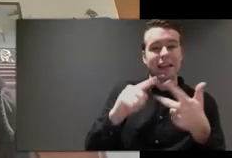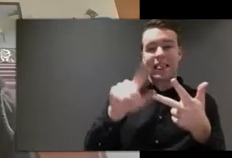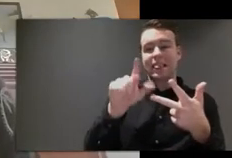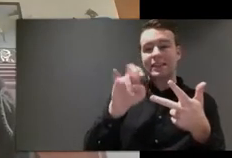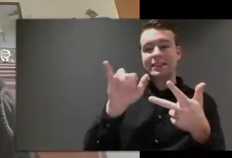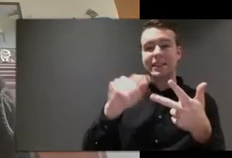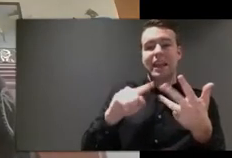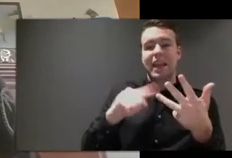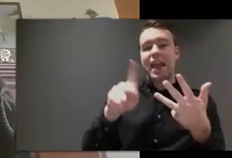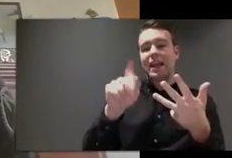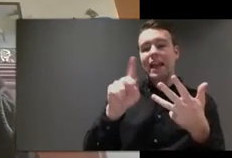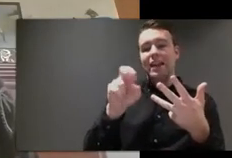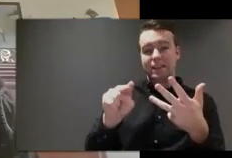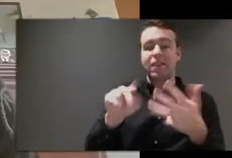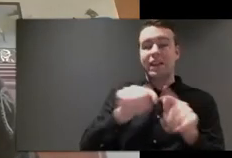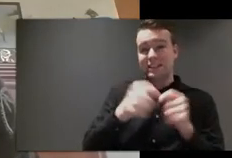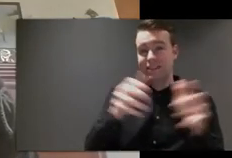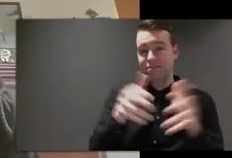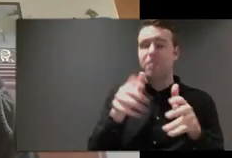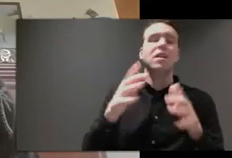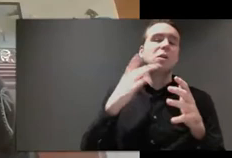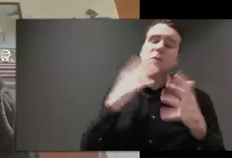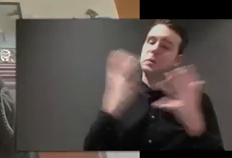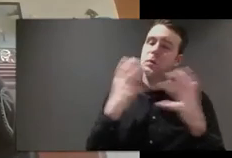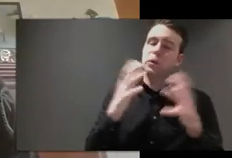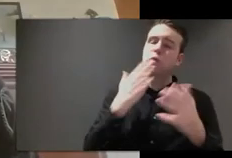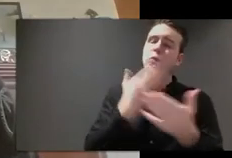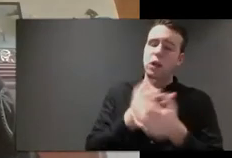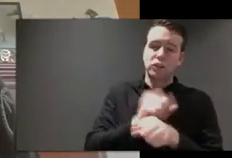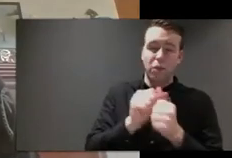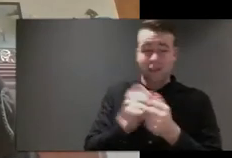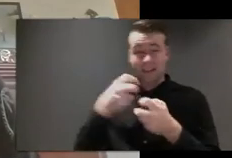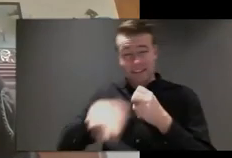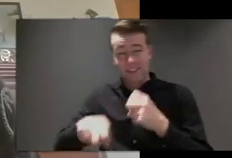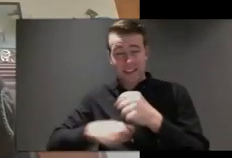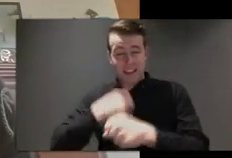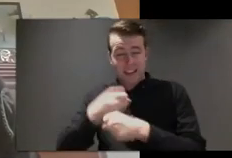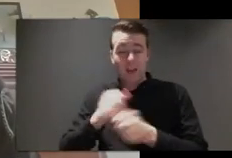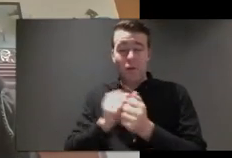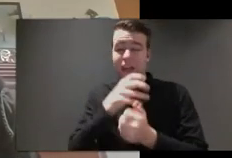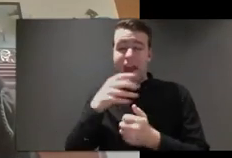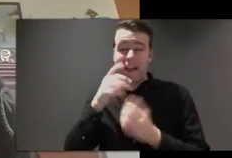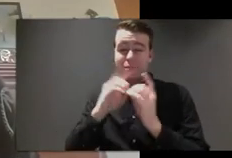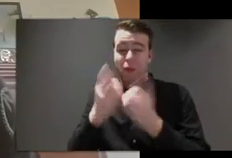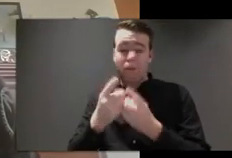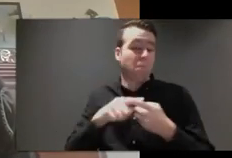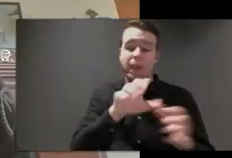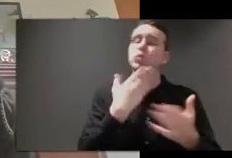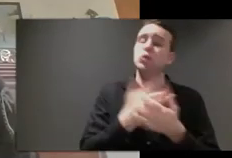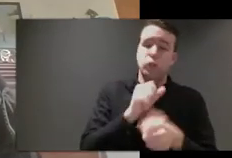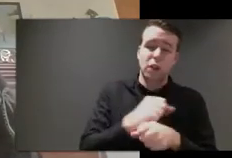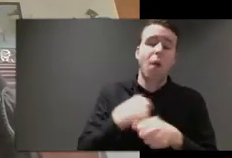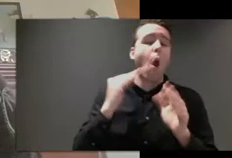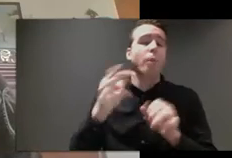Dillon, and Caden Swain. This is definitely a bright spot in what has been an extremely topsy-turvy year in the Ag department, and we hope you'll join us